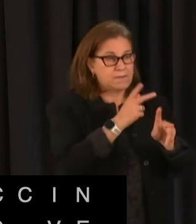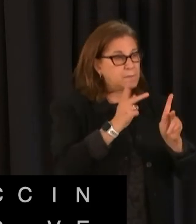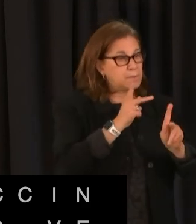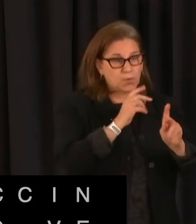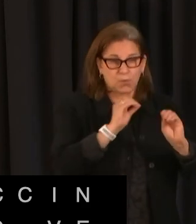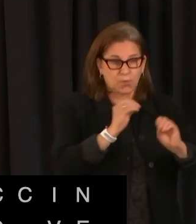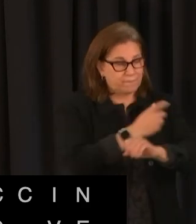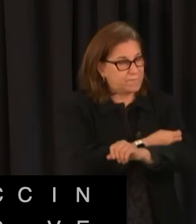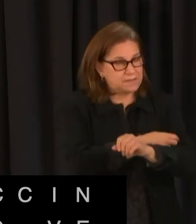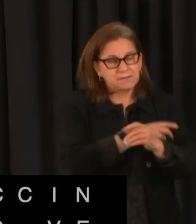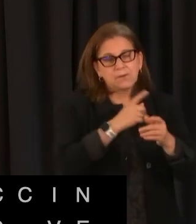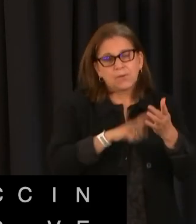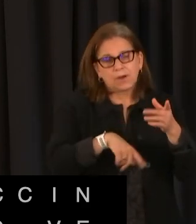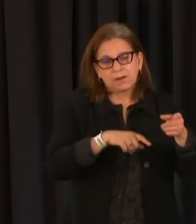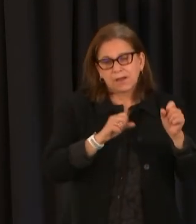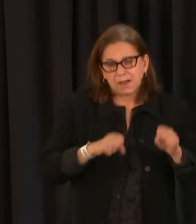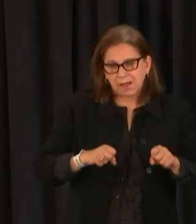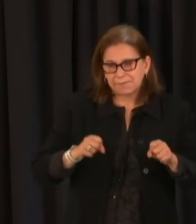facilities.